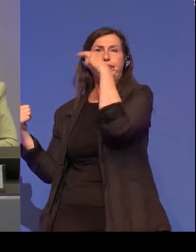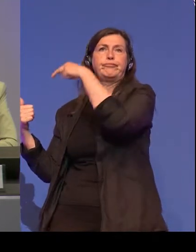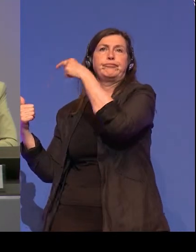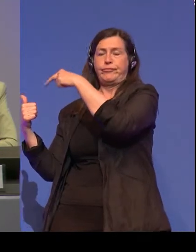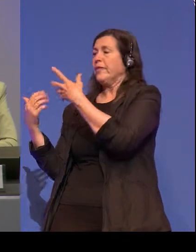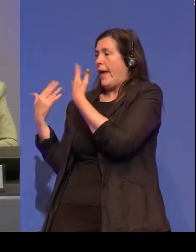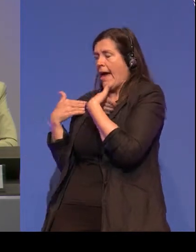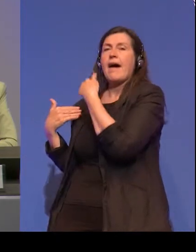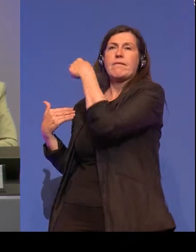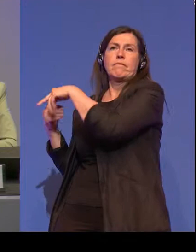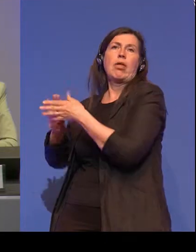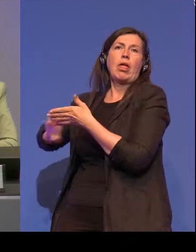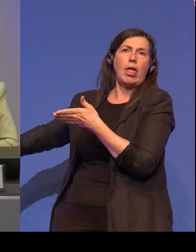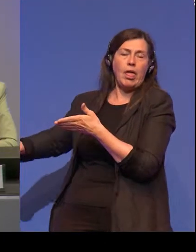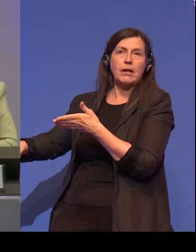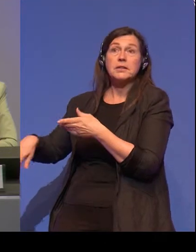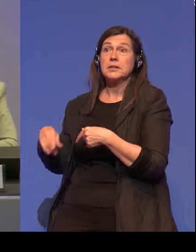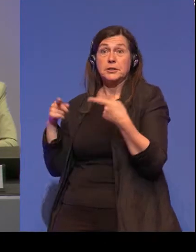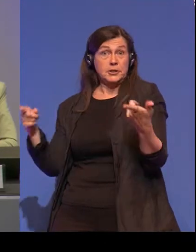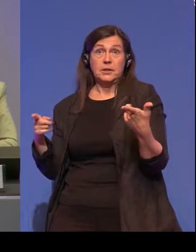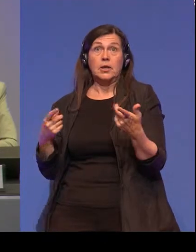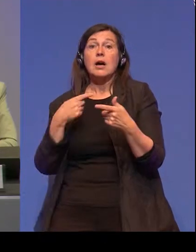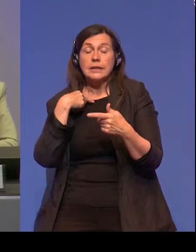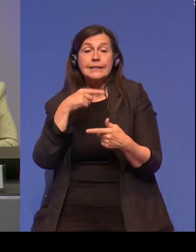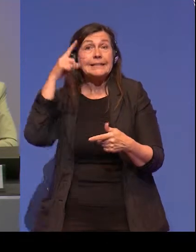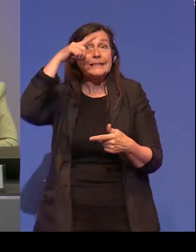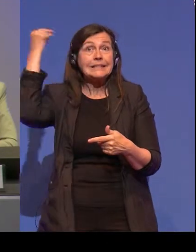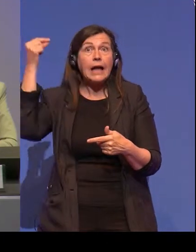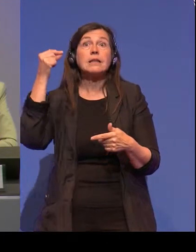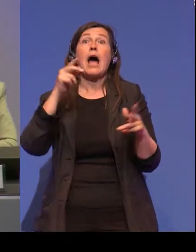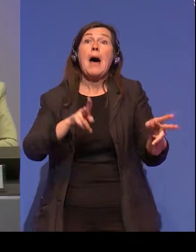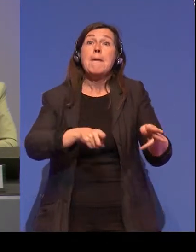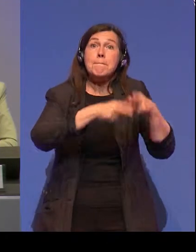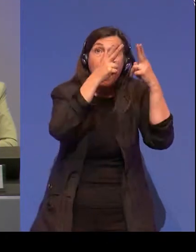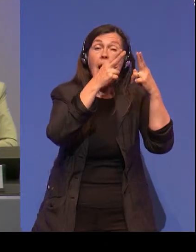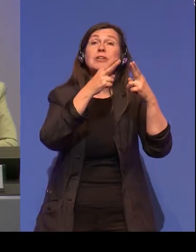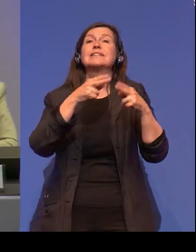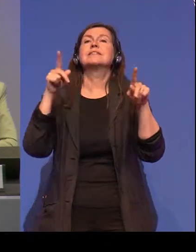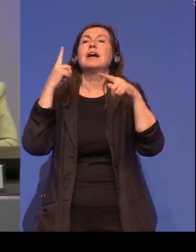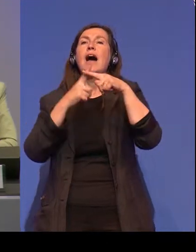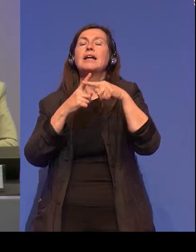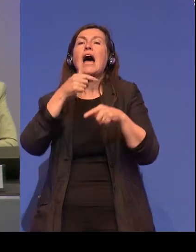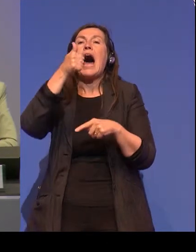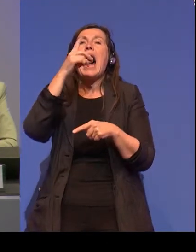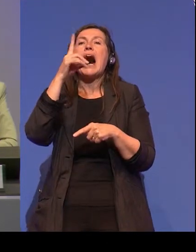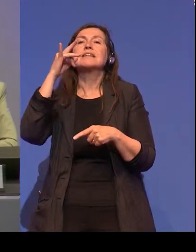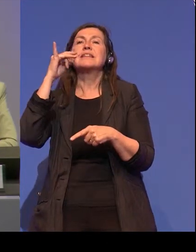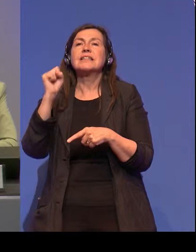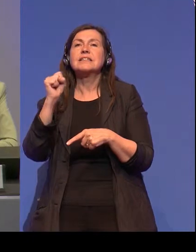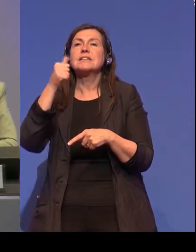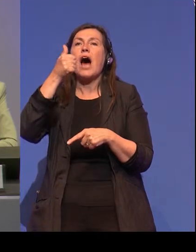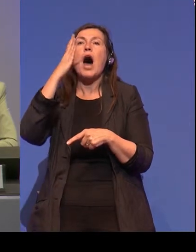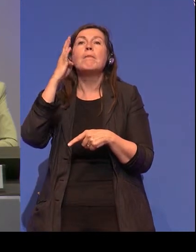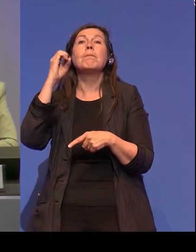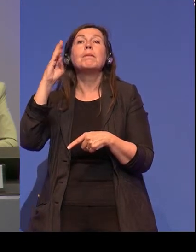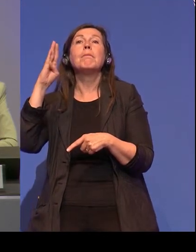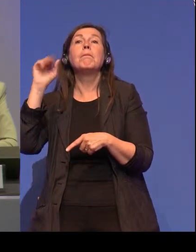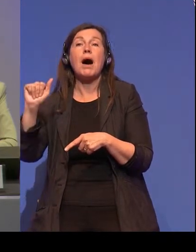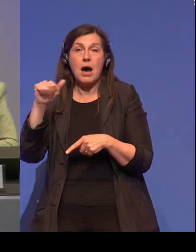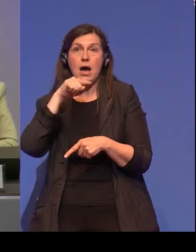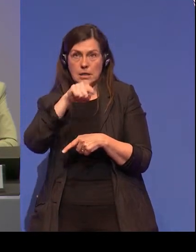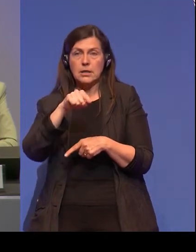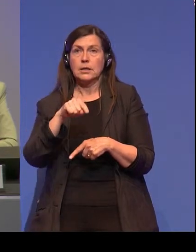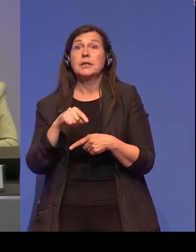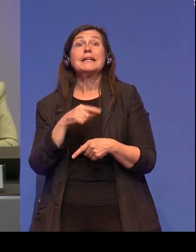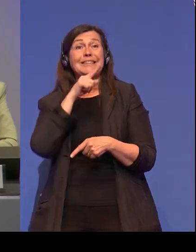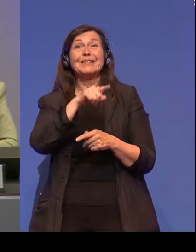which the vital UN agreements emerging from Sendai, Paris, and Addis Ababa having impact in the real world will be determined